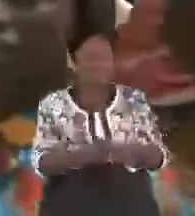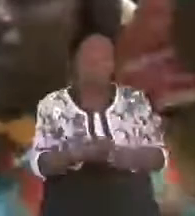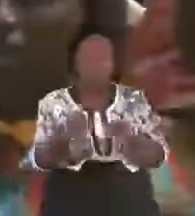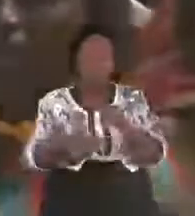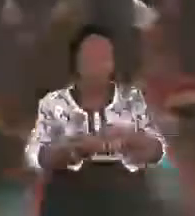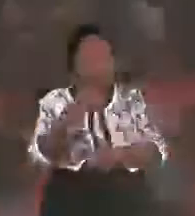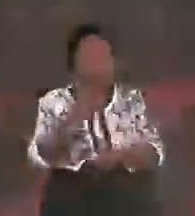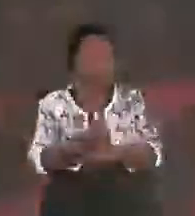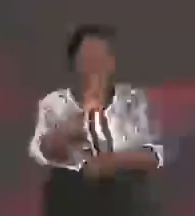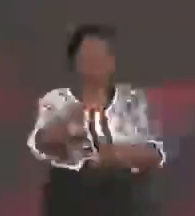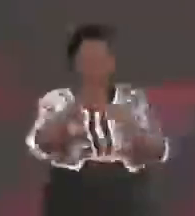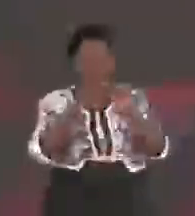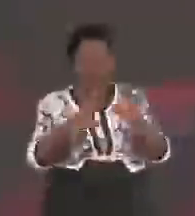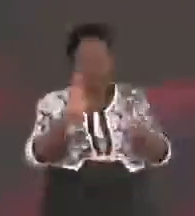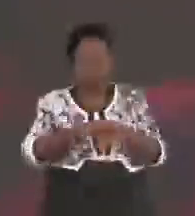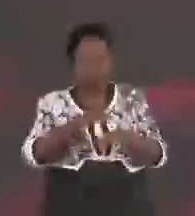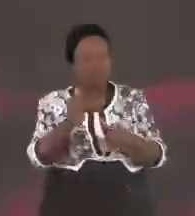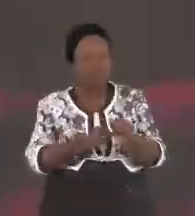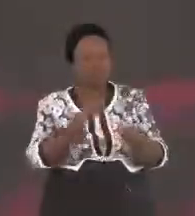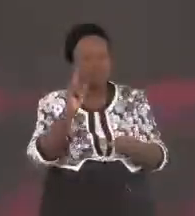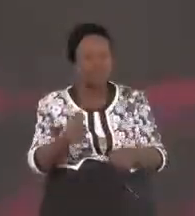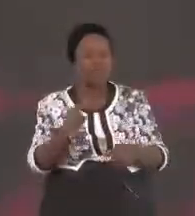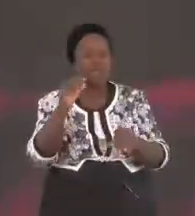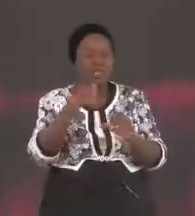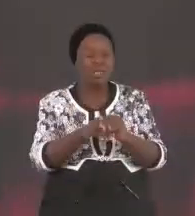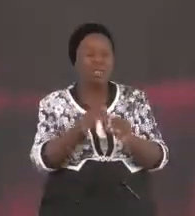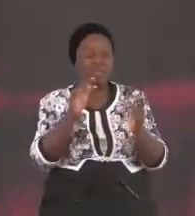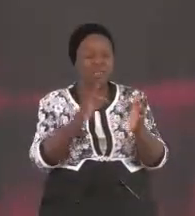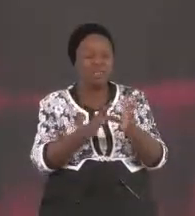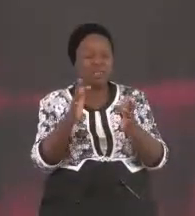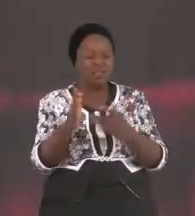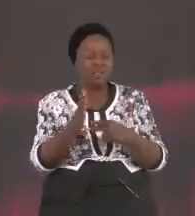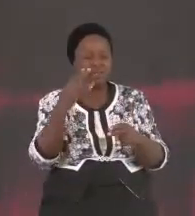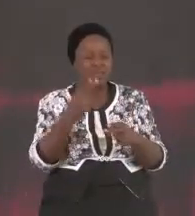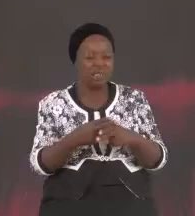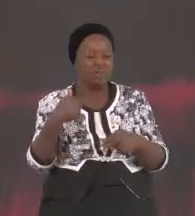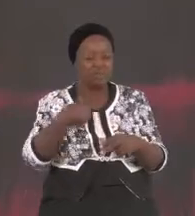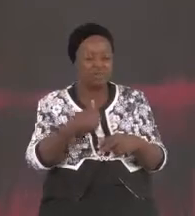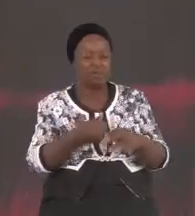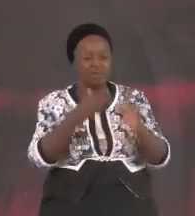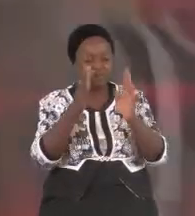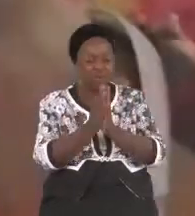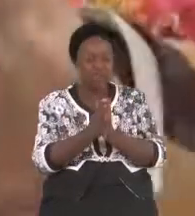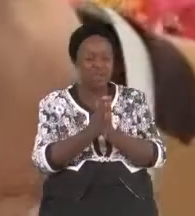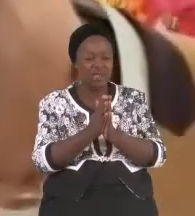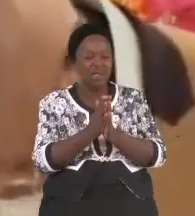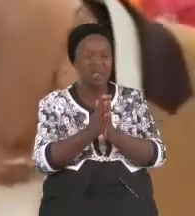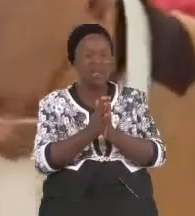blessings upon everyone. In Jesus' name we pray.